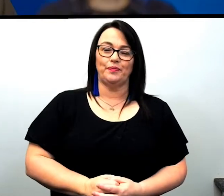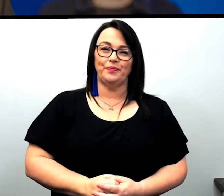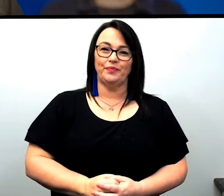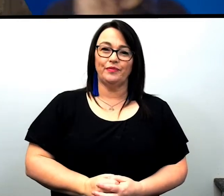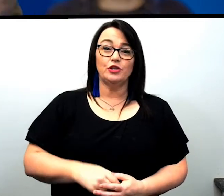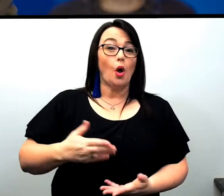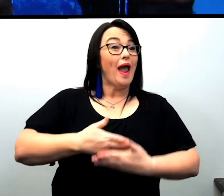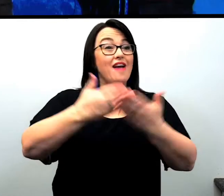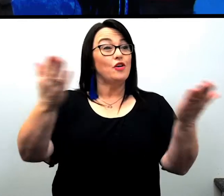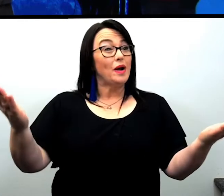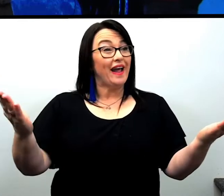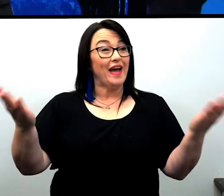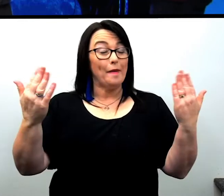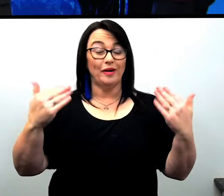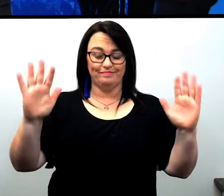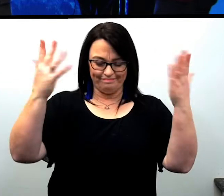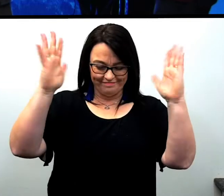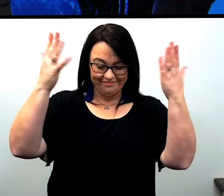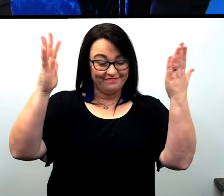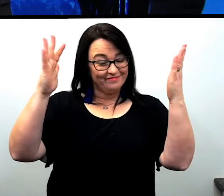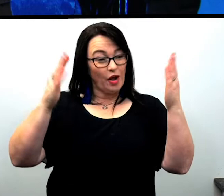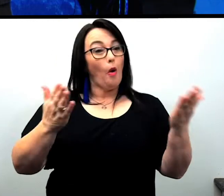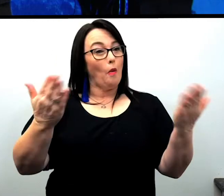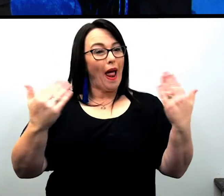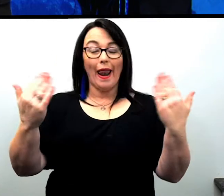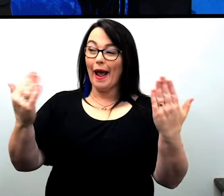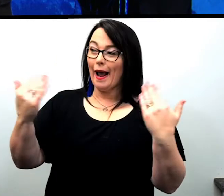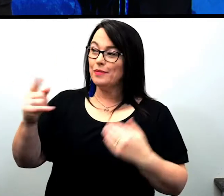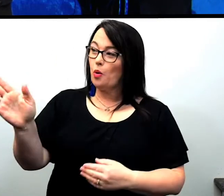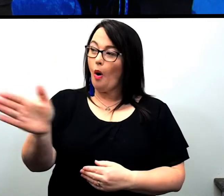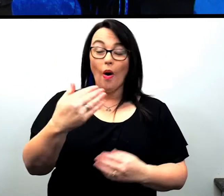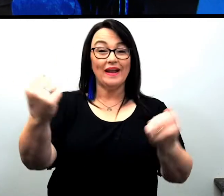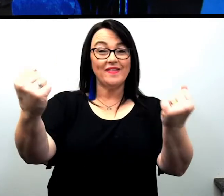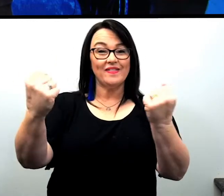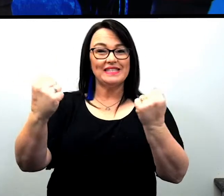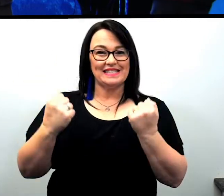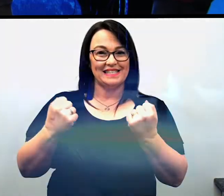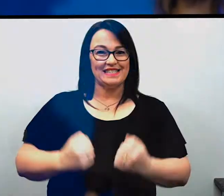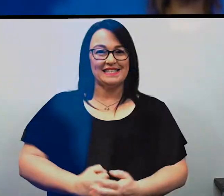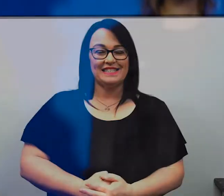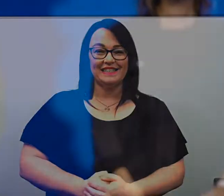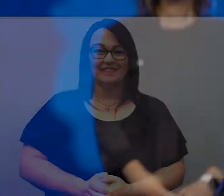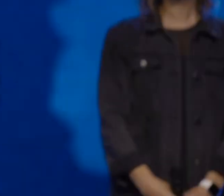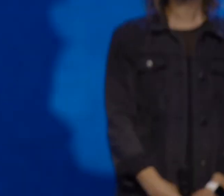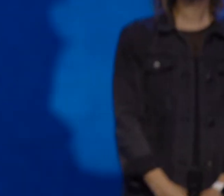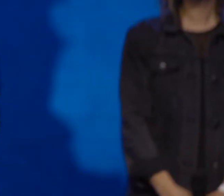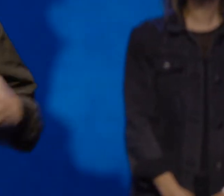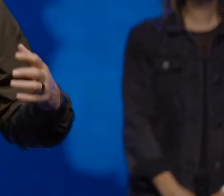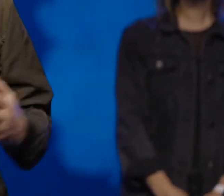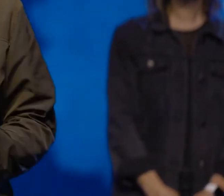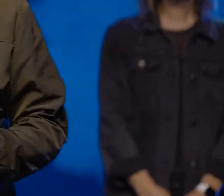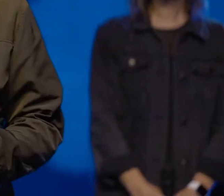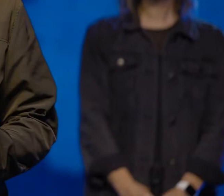everyone, everywhere, let's put our hands together and give all the visitors a big welcome right now. Well, we are